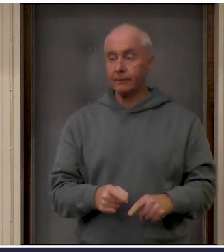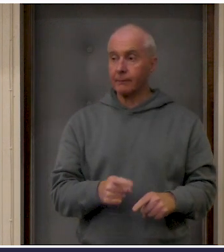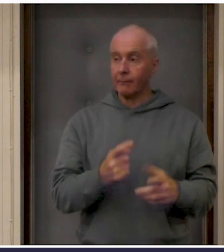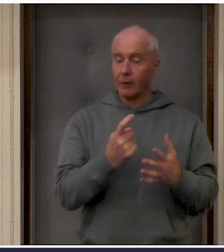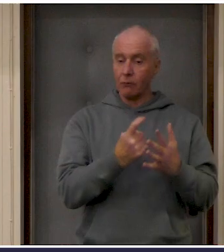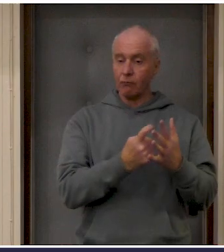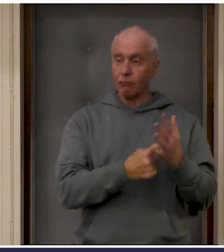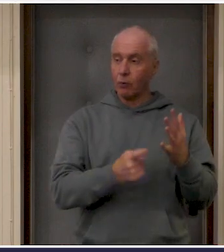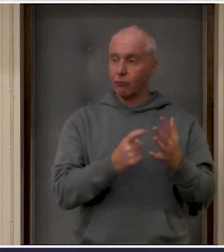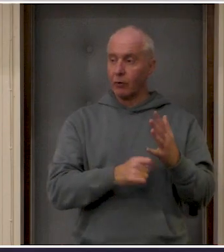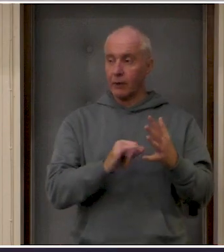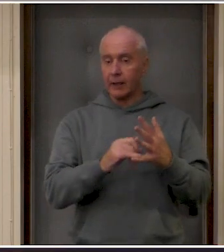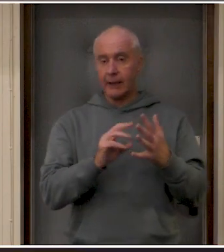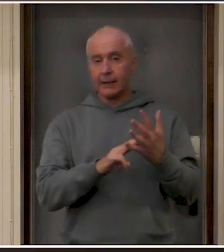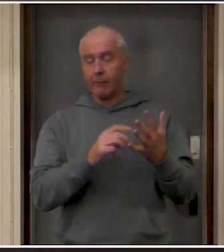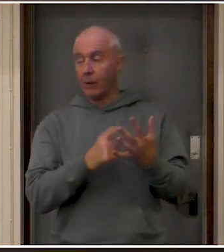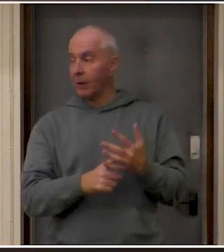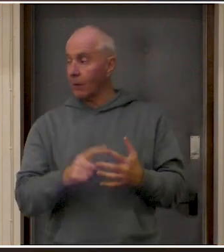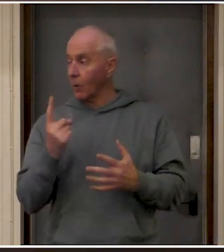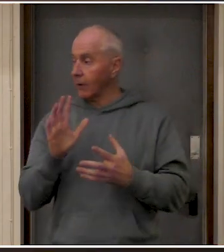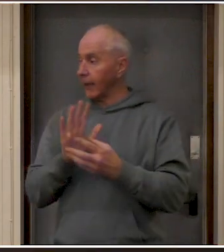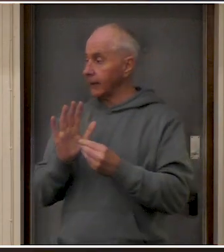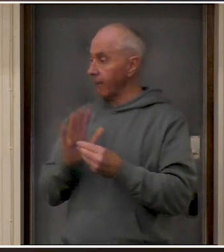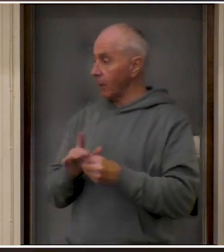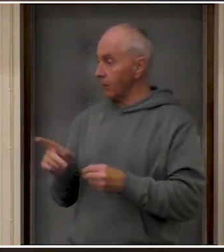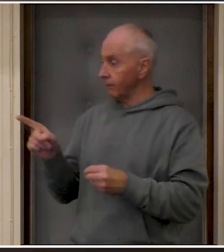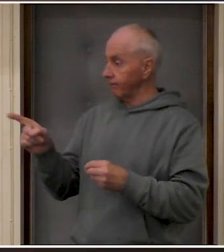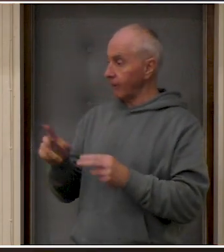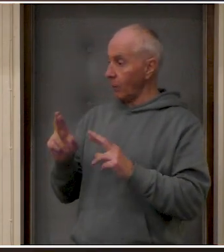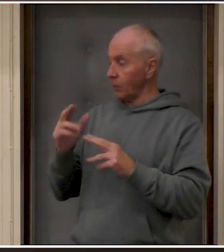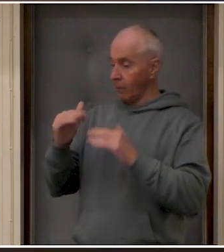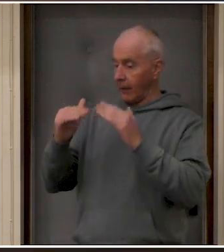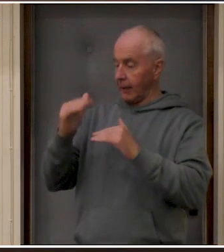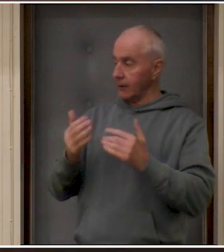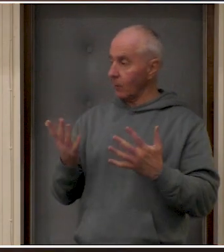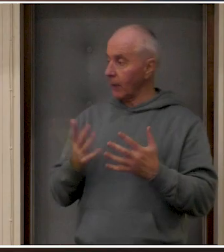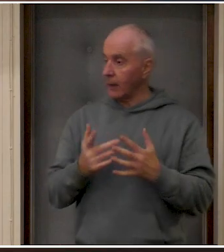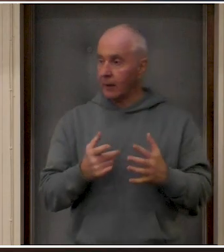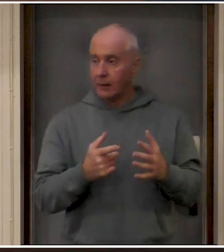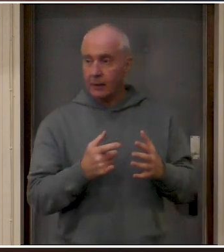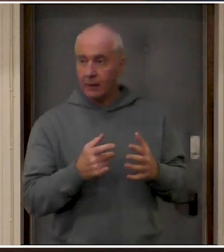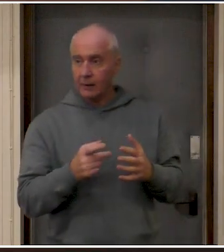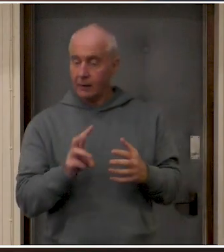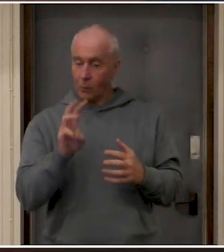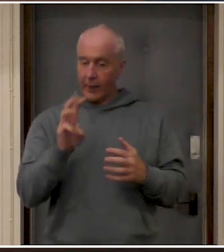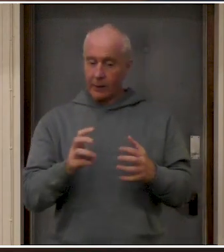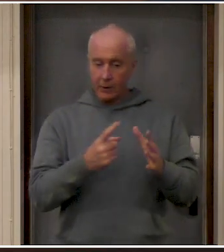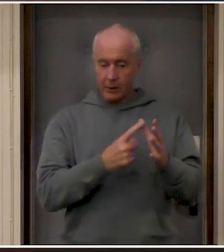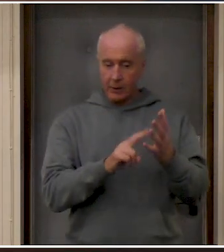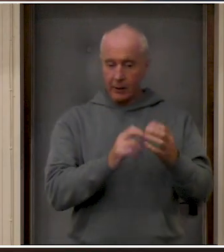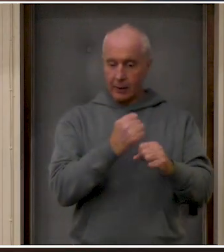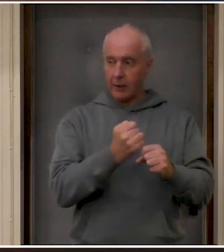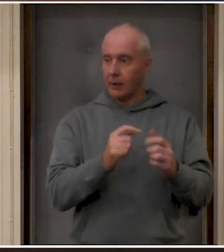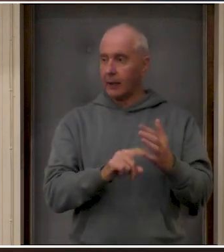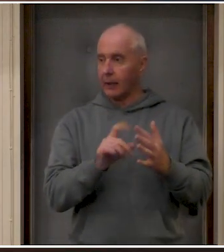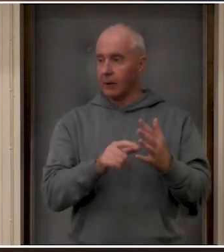Rolls-Royce SMR is sort of an example of what we're hoping to build in the UK over on Anglesey, which was the announcement earlier this